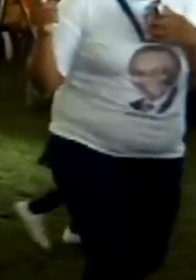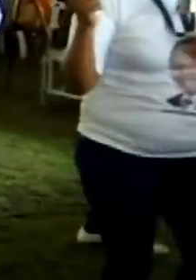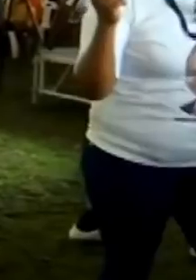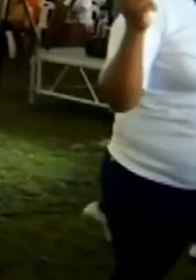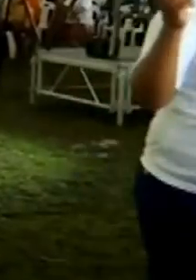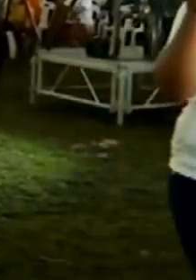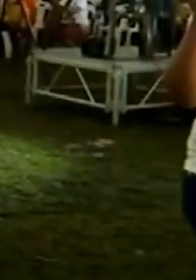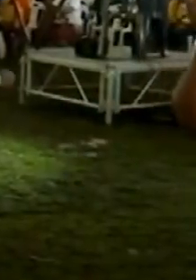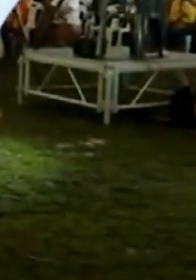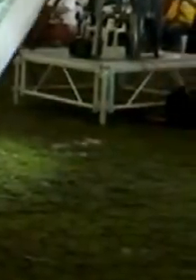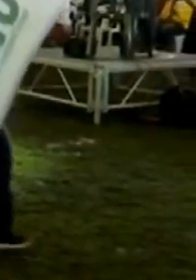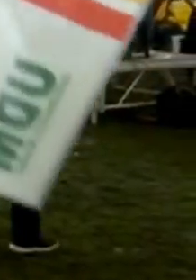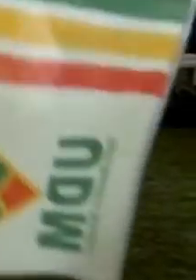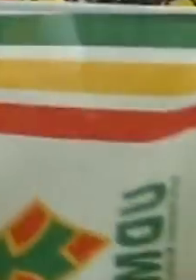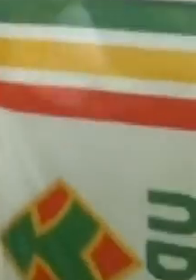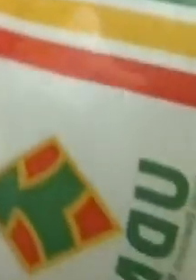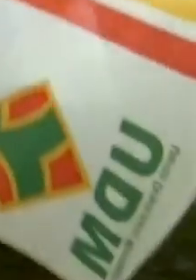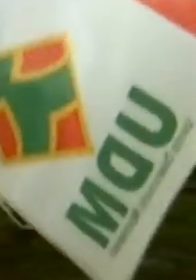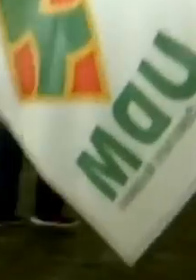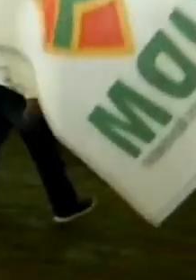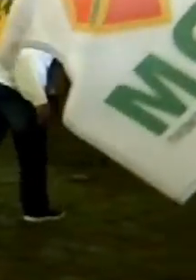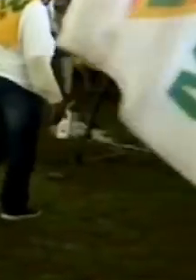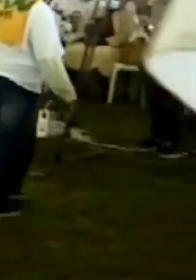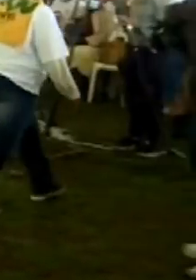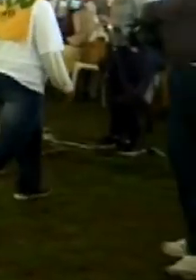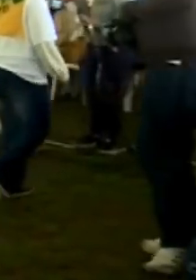Hai talepants, iba pumteto!